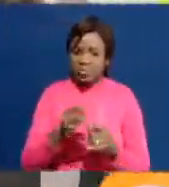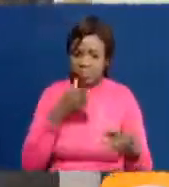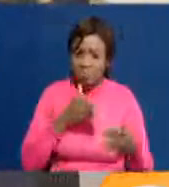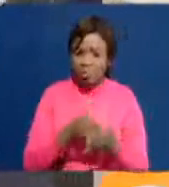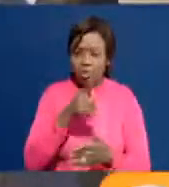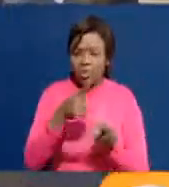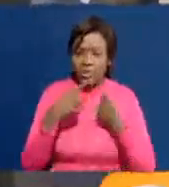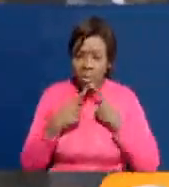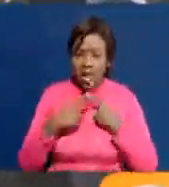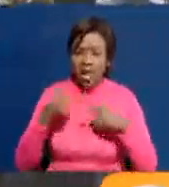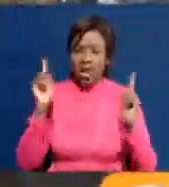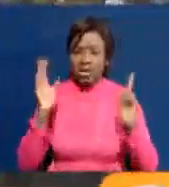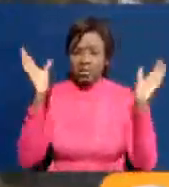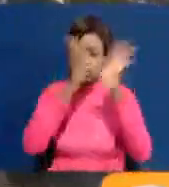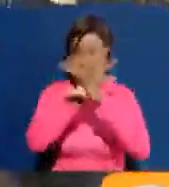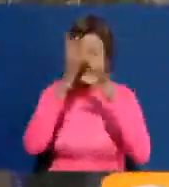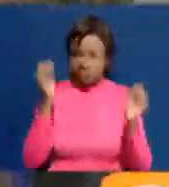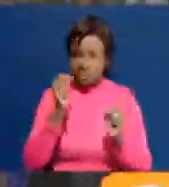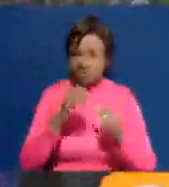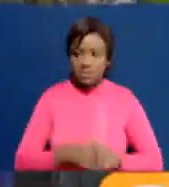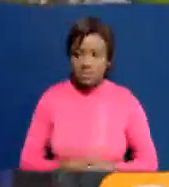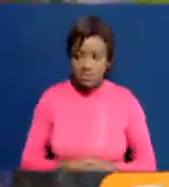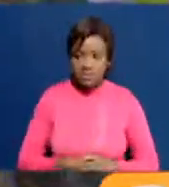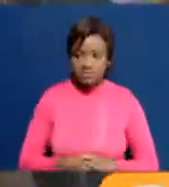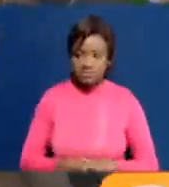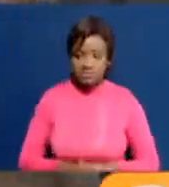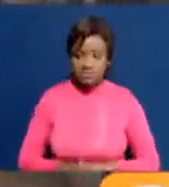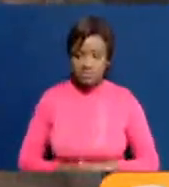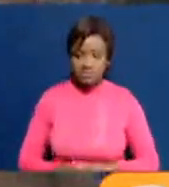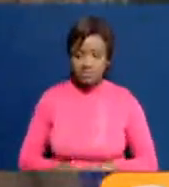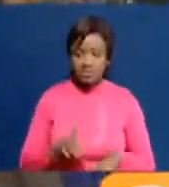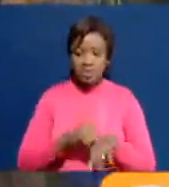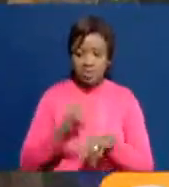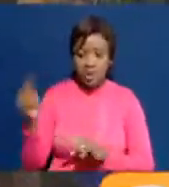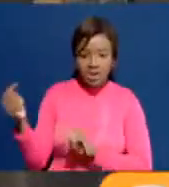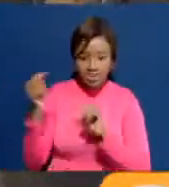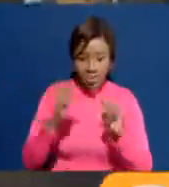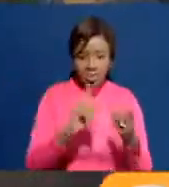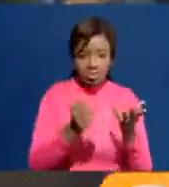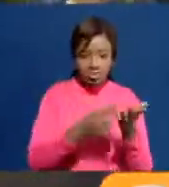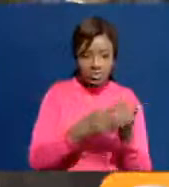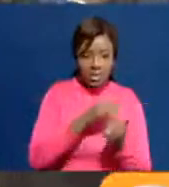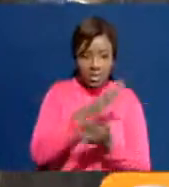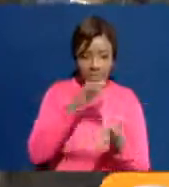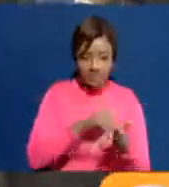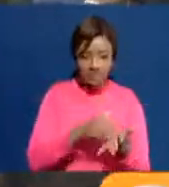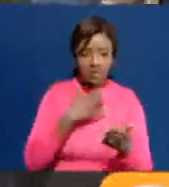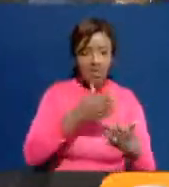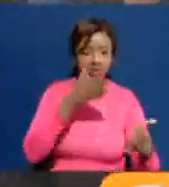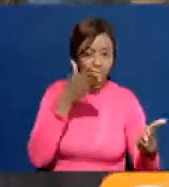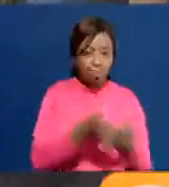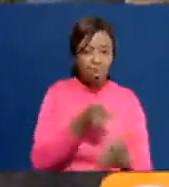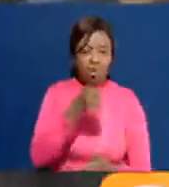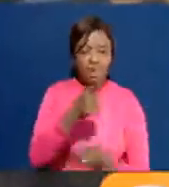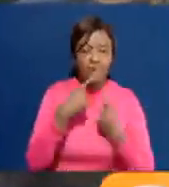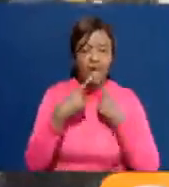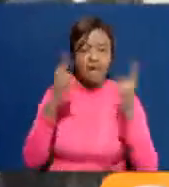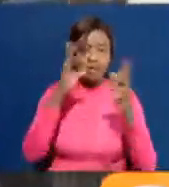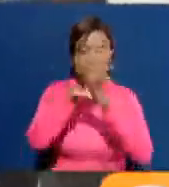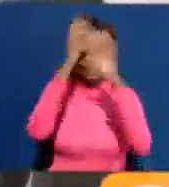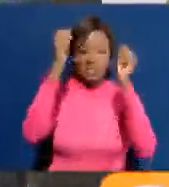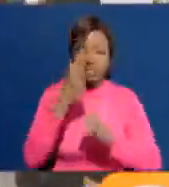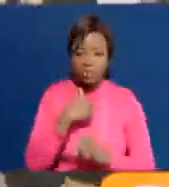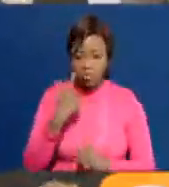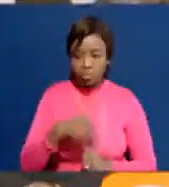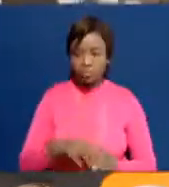as winner of the presidential contest during a visit to the IEBC Tallinn Center at the Bomas of Kenya on the 15th of